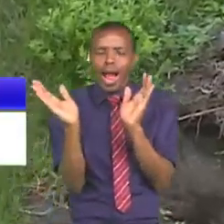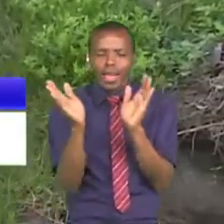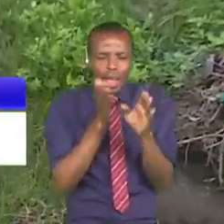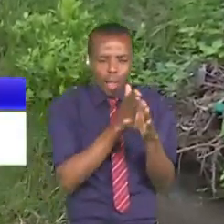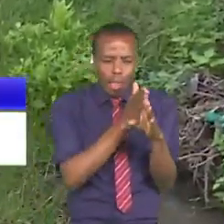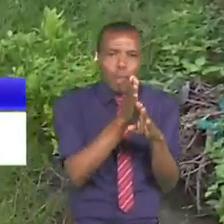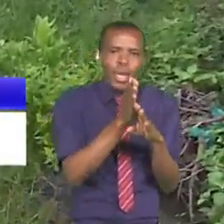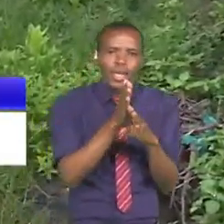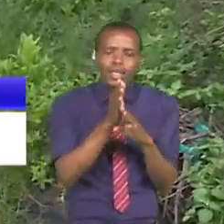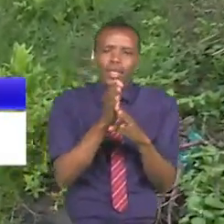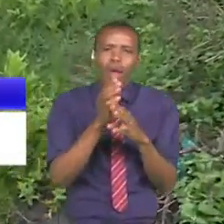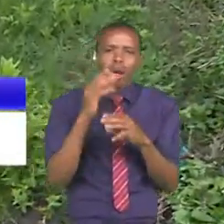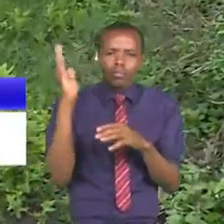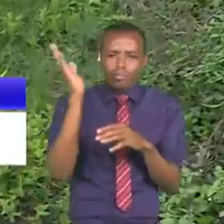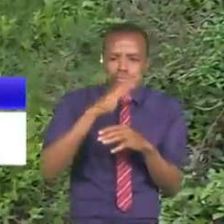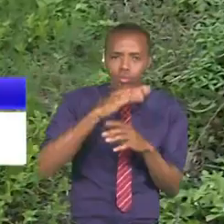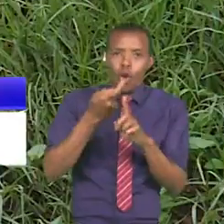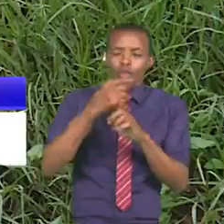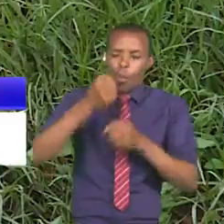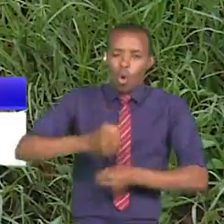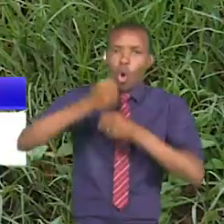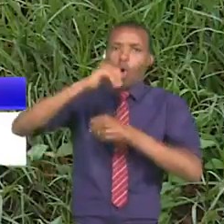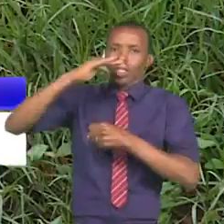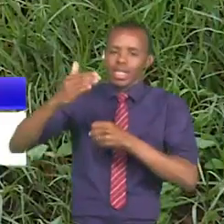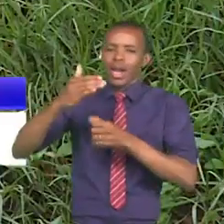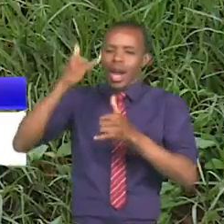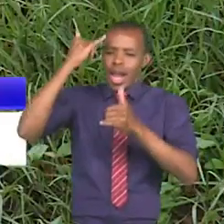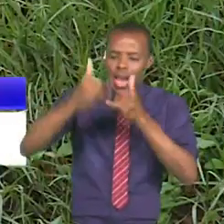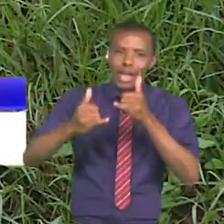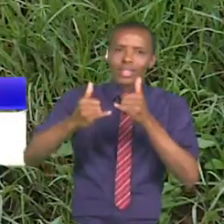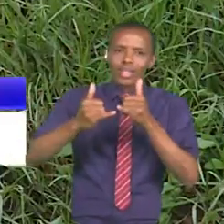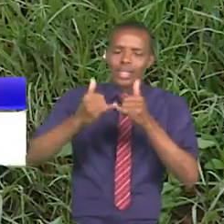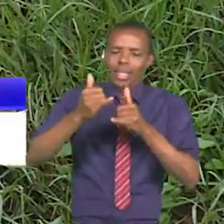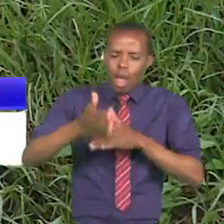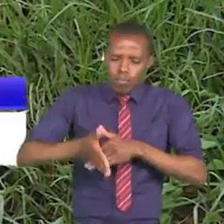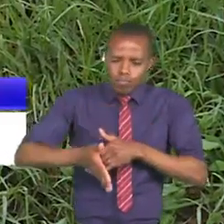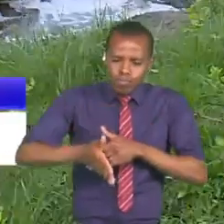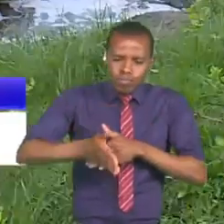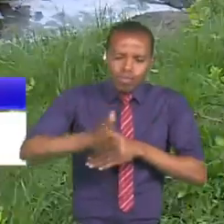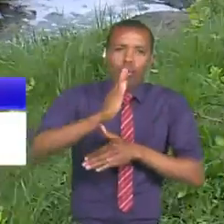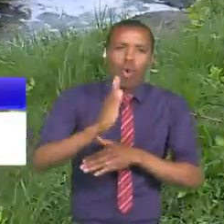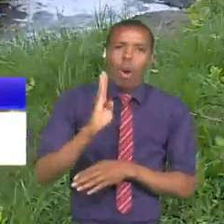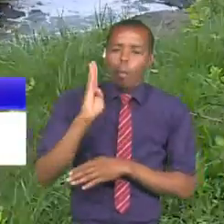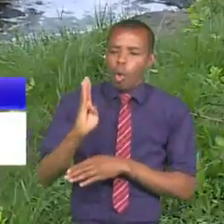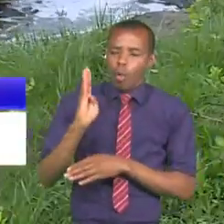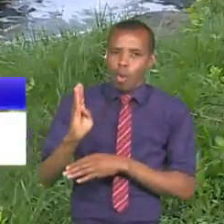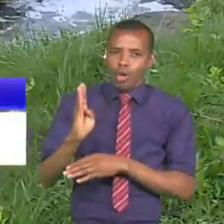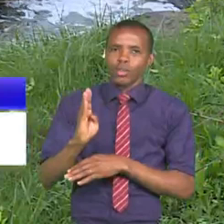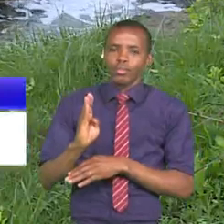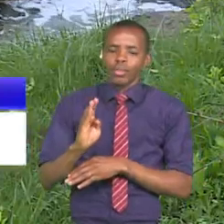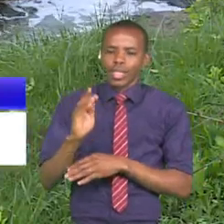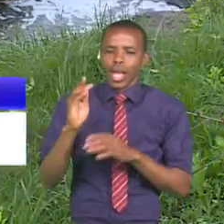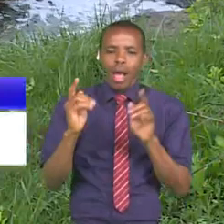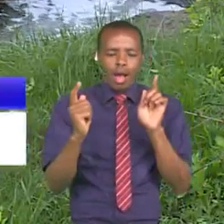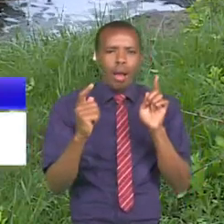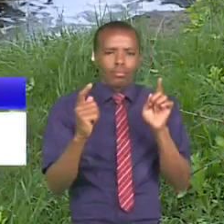water polluted with raw sewer from Ngong Town finally mix as it passes through Mbulbul. And this is the meeting